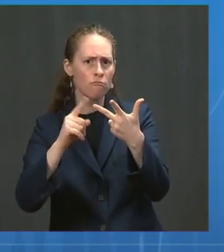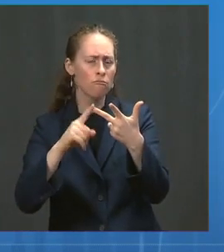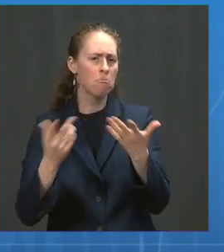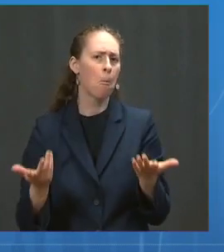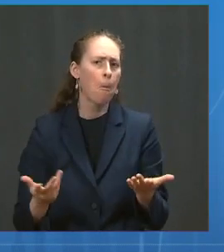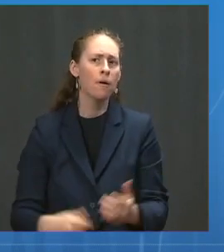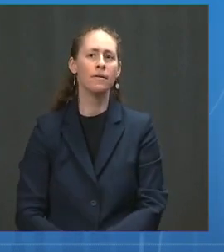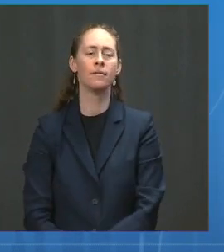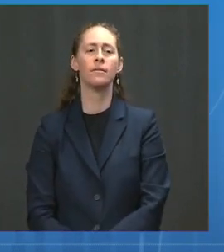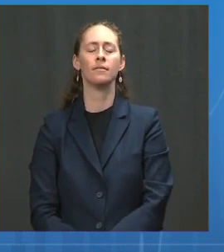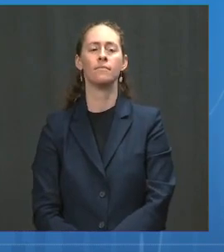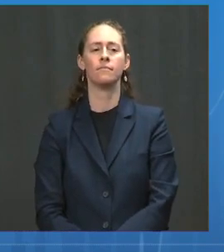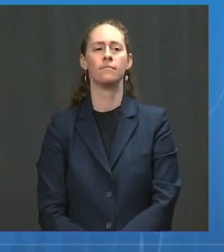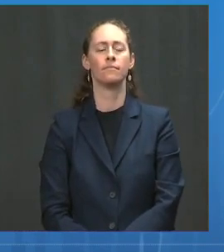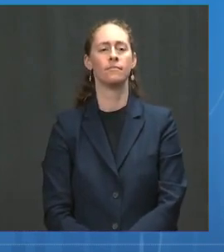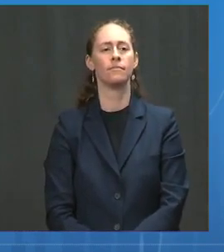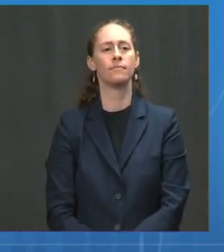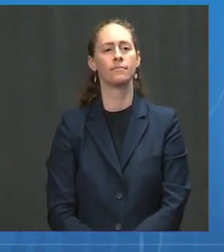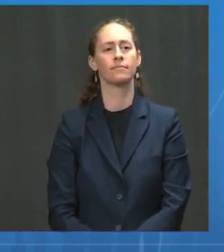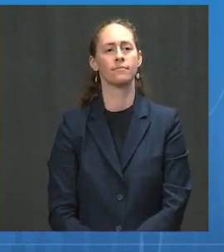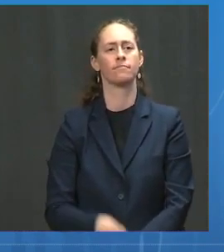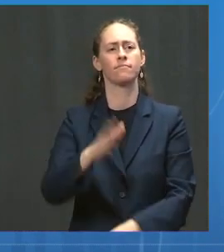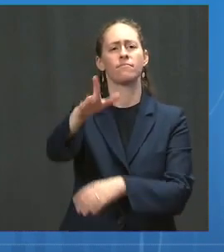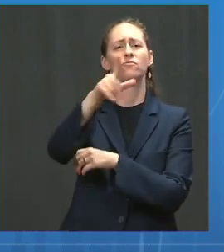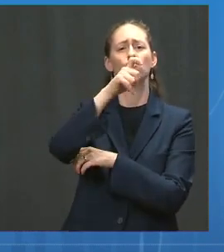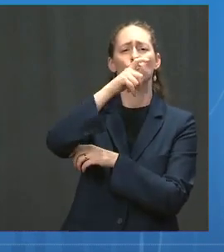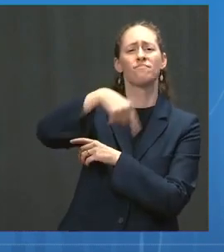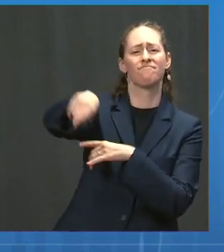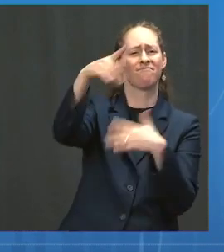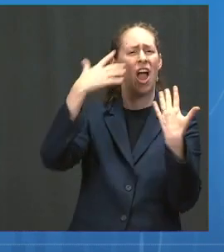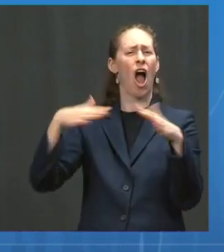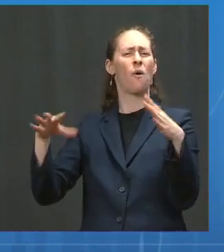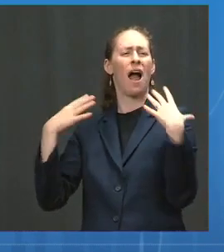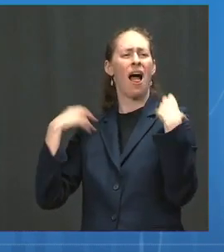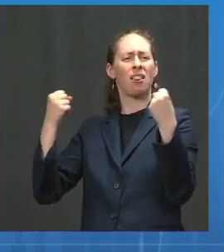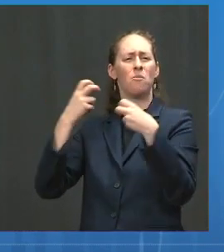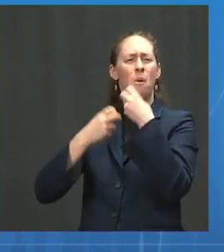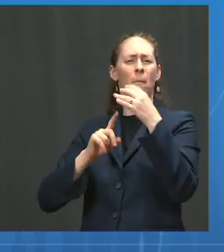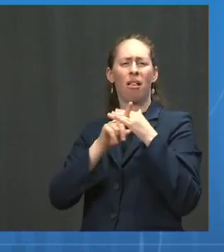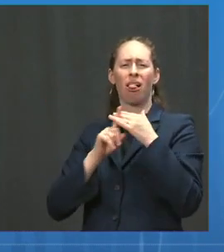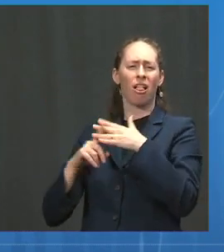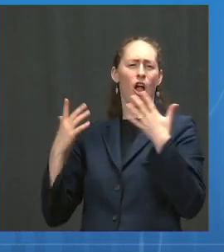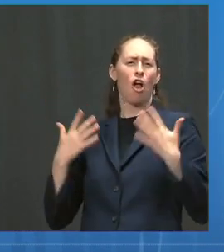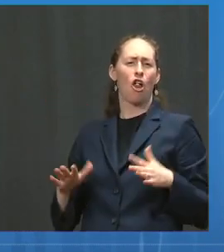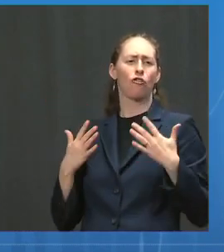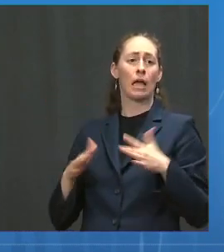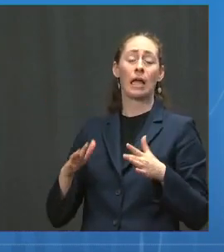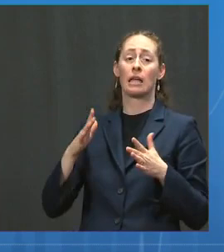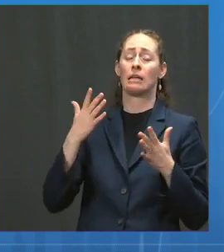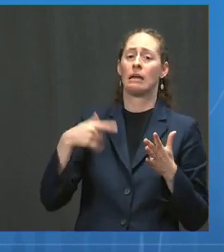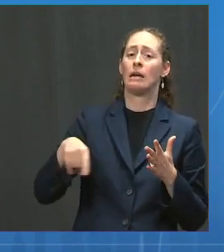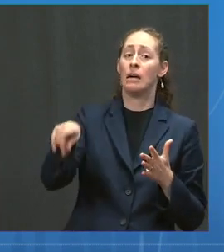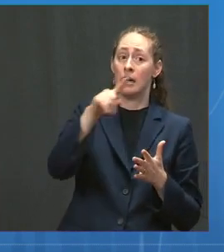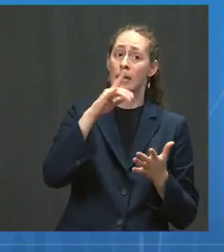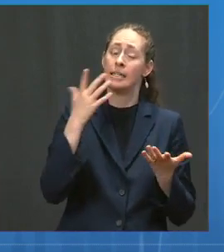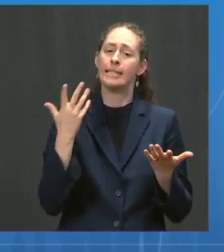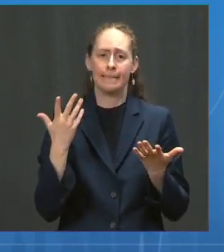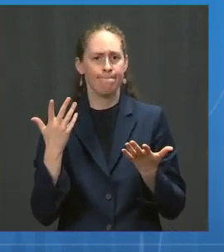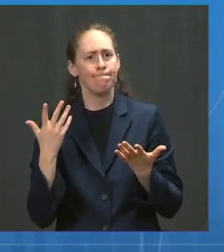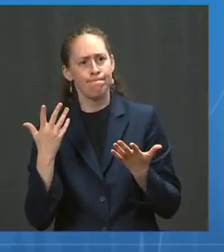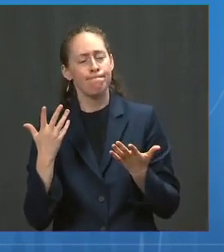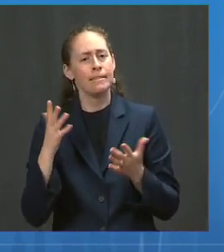say, immunocompromised individuals are vulnerable. The reason is that it is clear now from